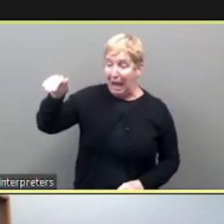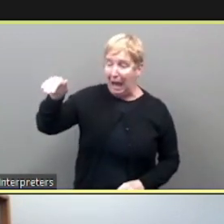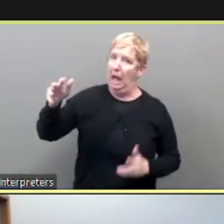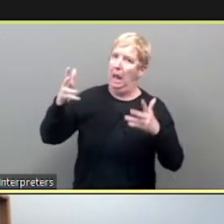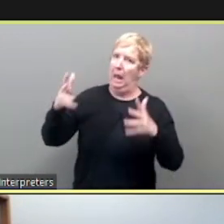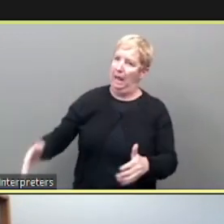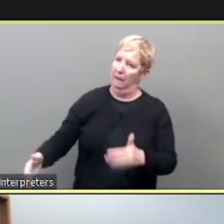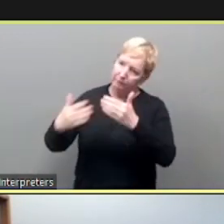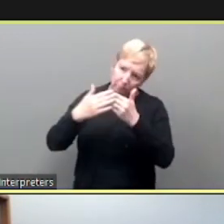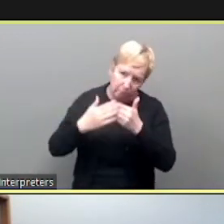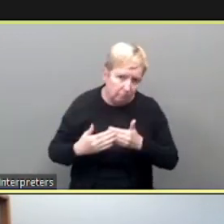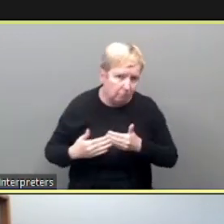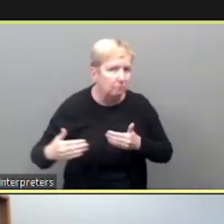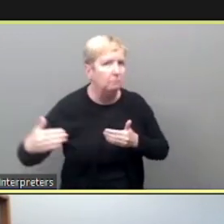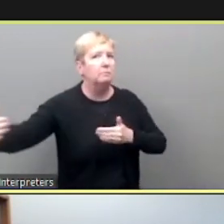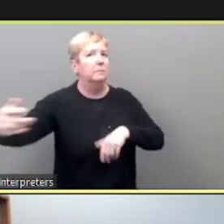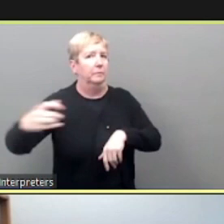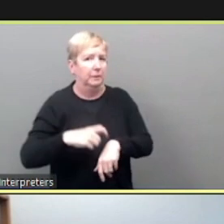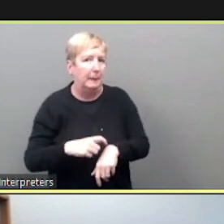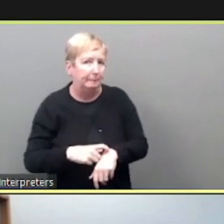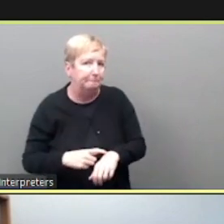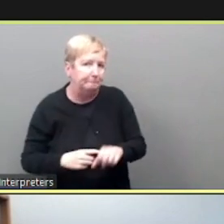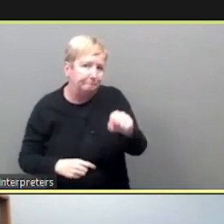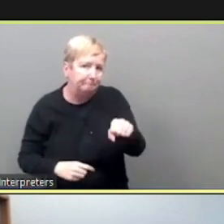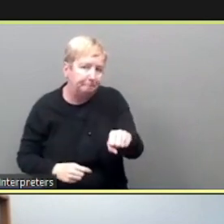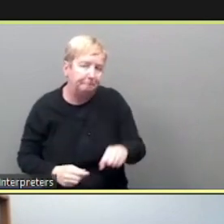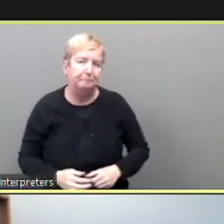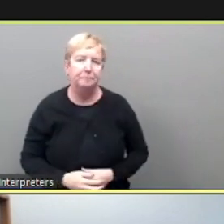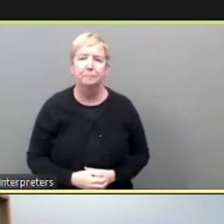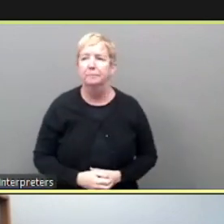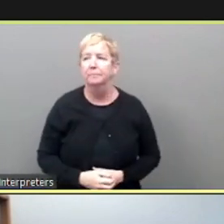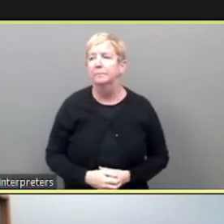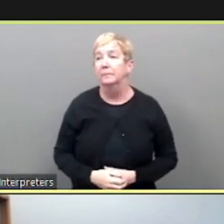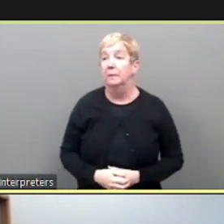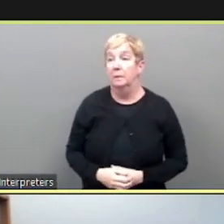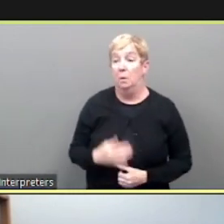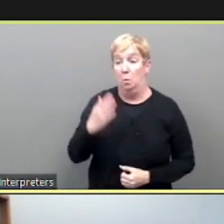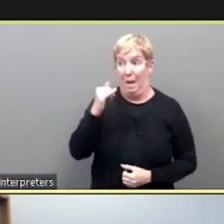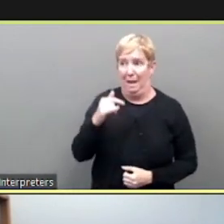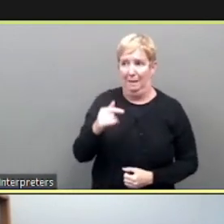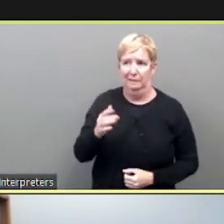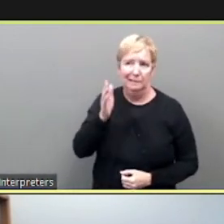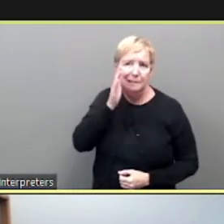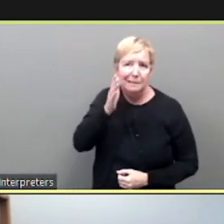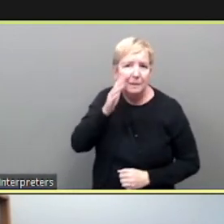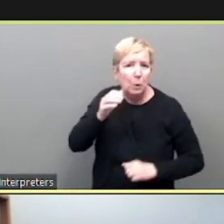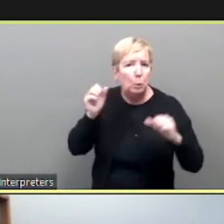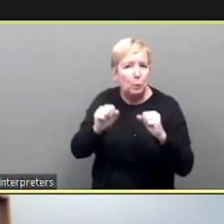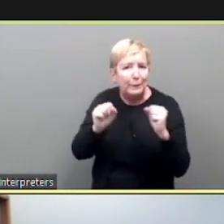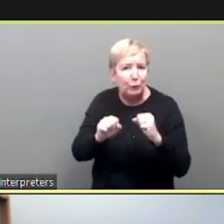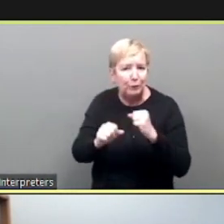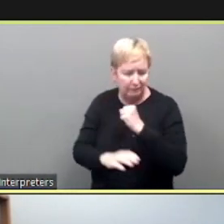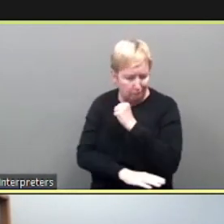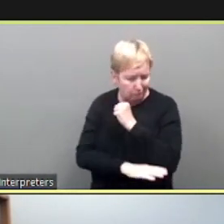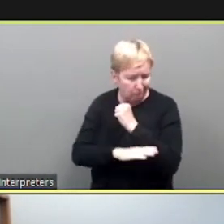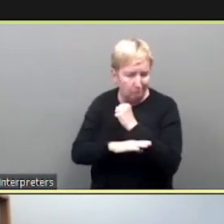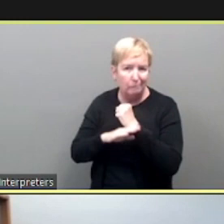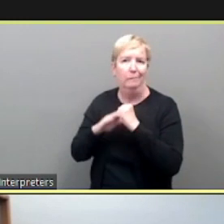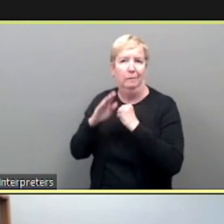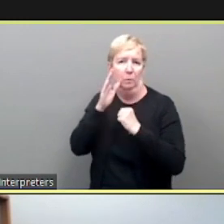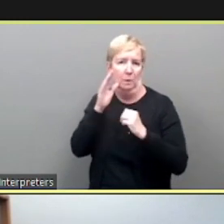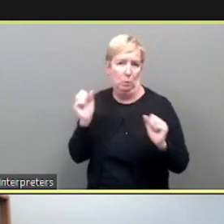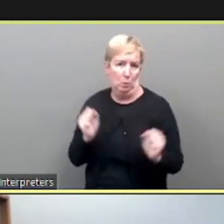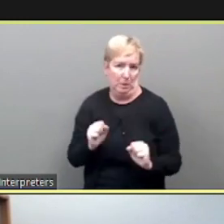with this surge, given that we're heading into the winter season. So the map on the left